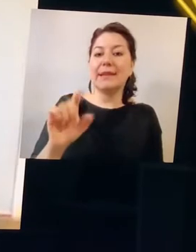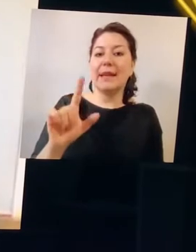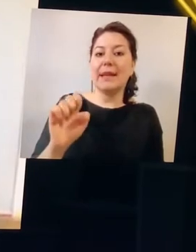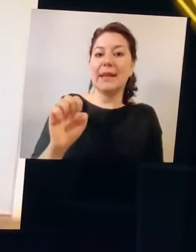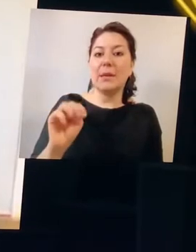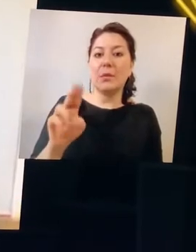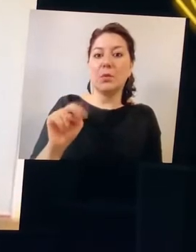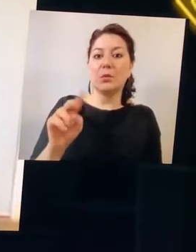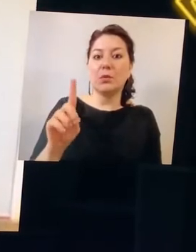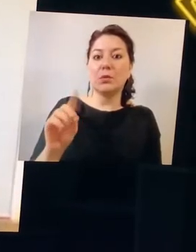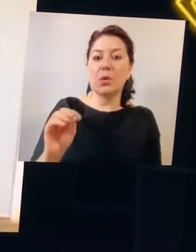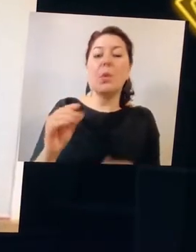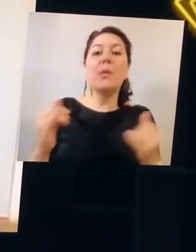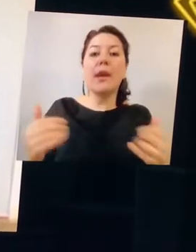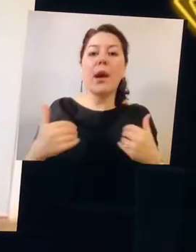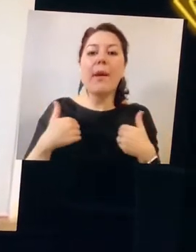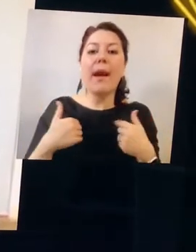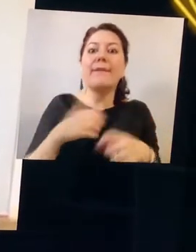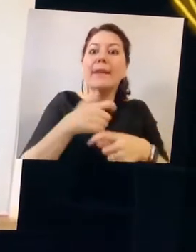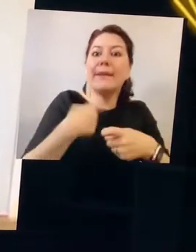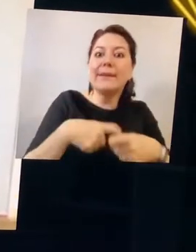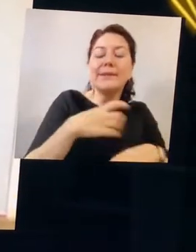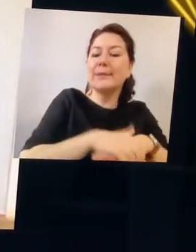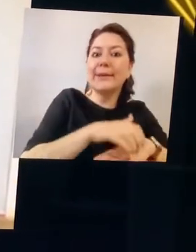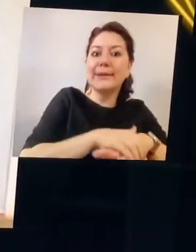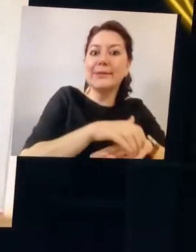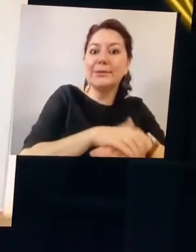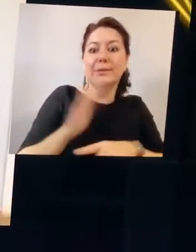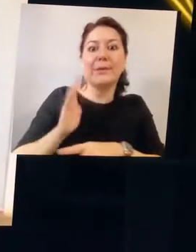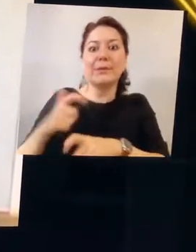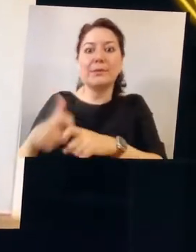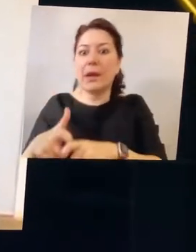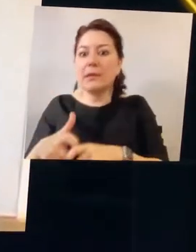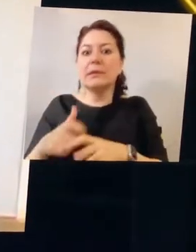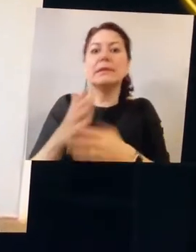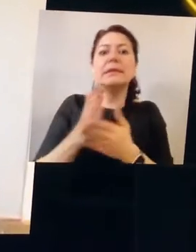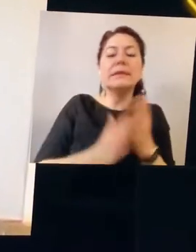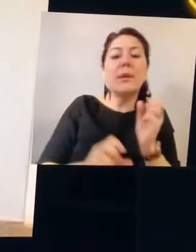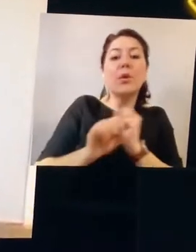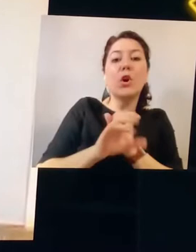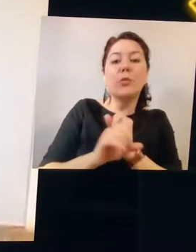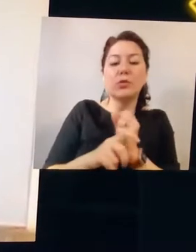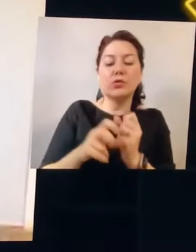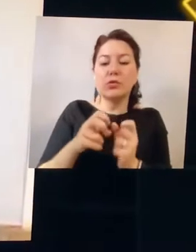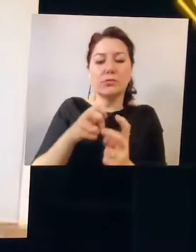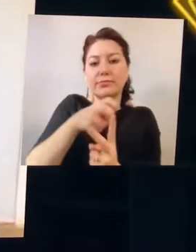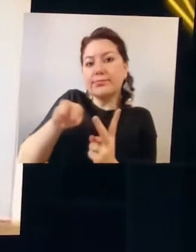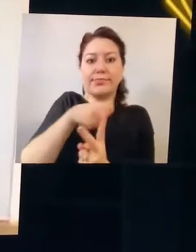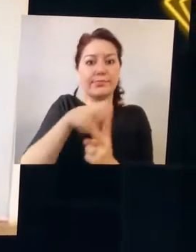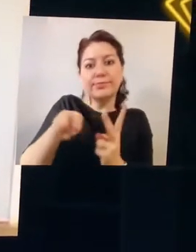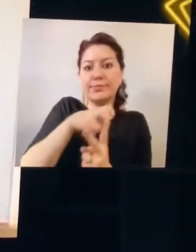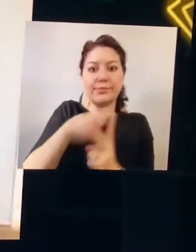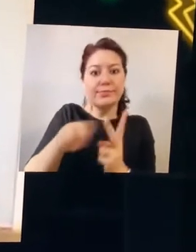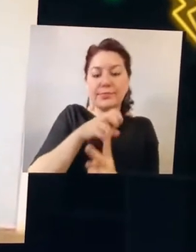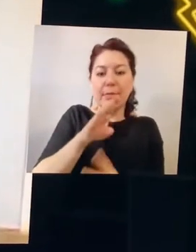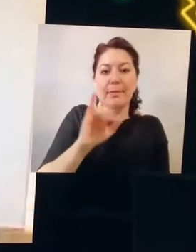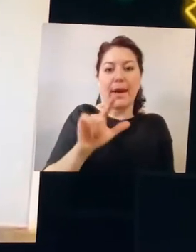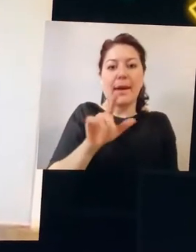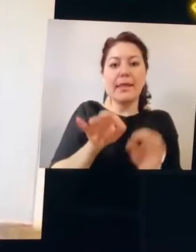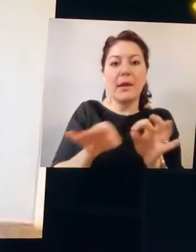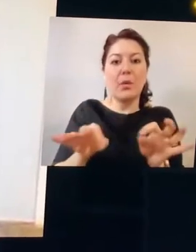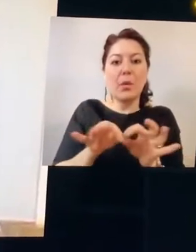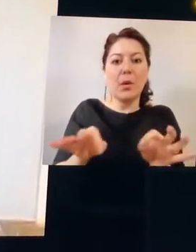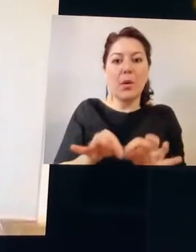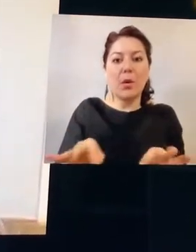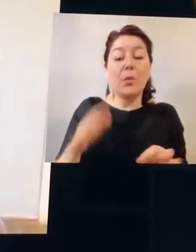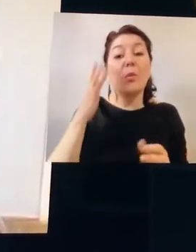A lot of the commercials that they run are bilingual, both English and Spanish, because they recognize the younger generations of Latinos could be